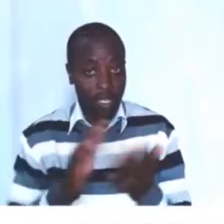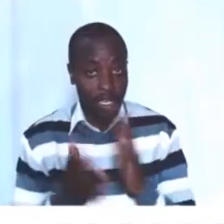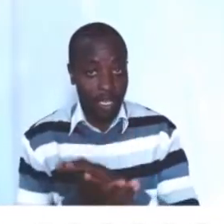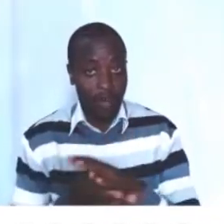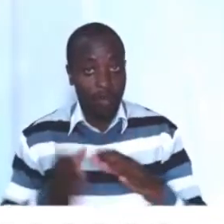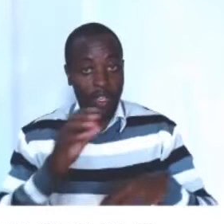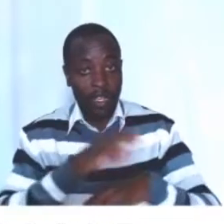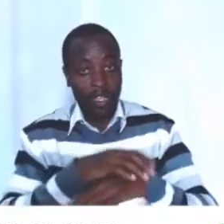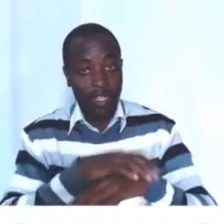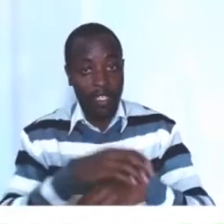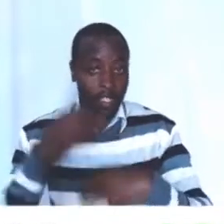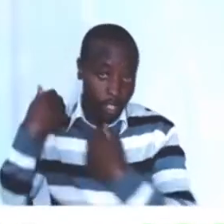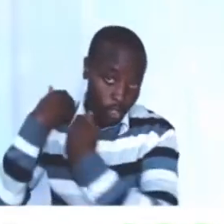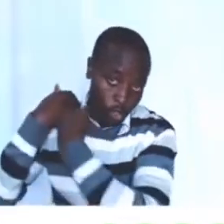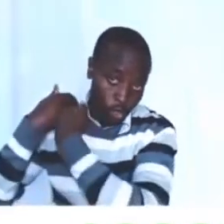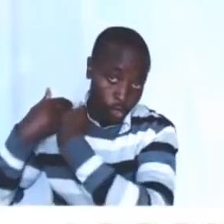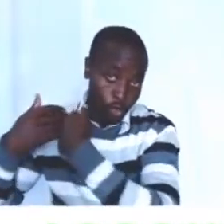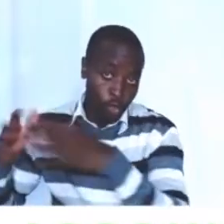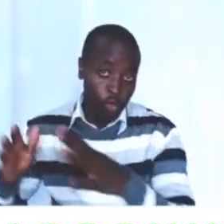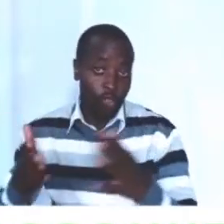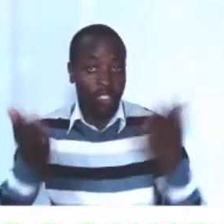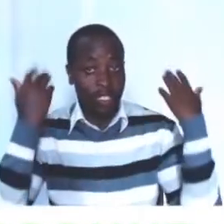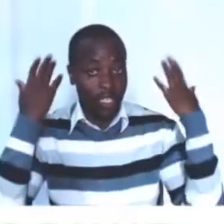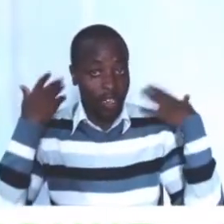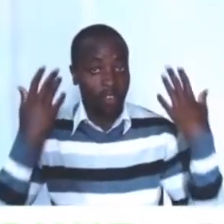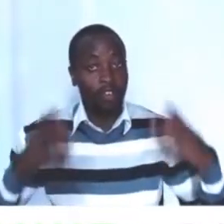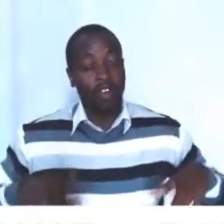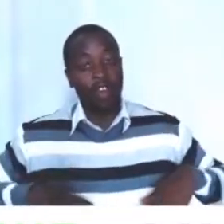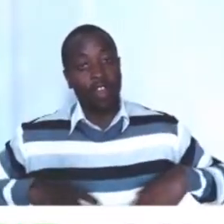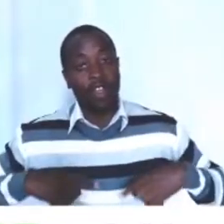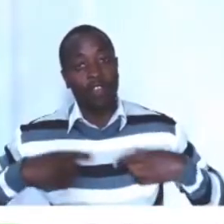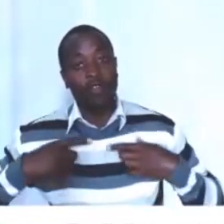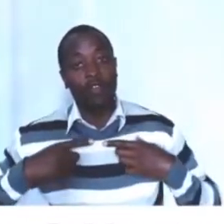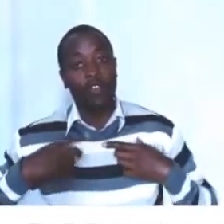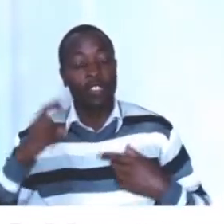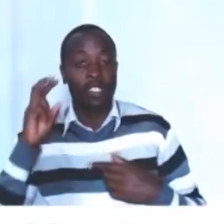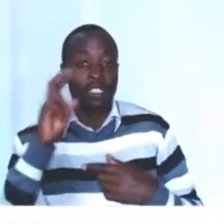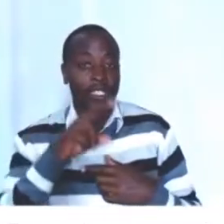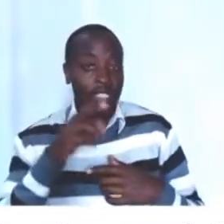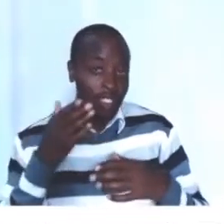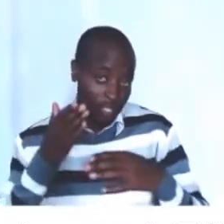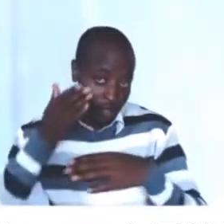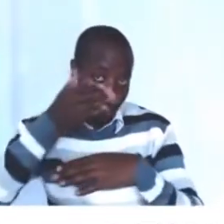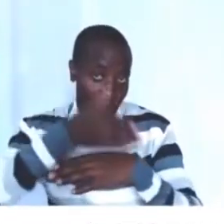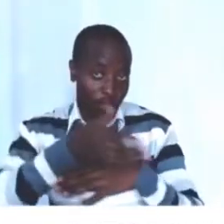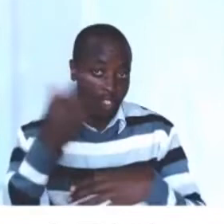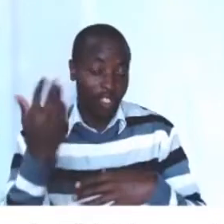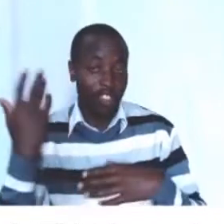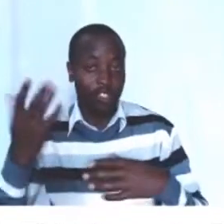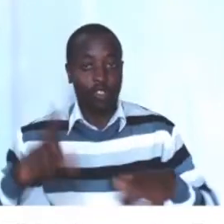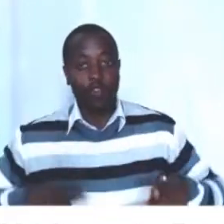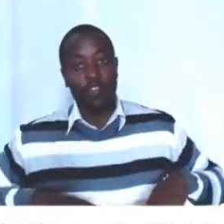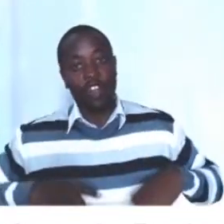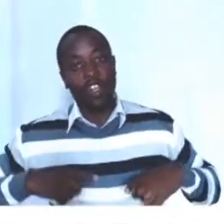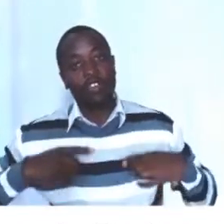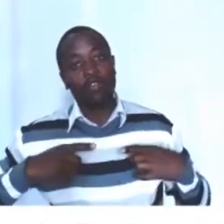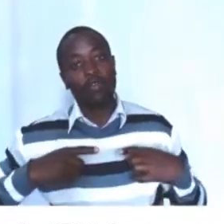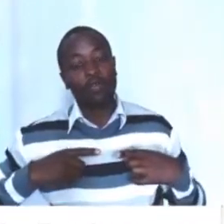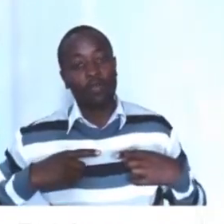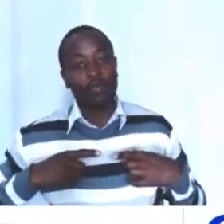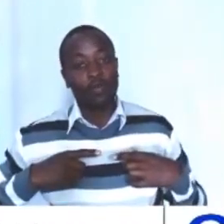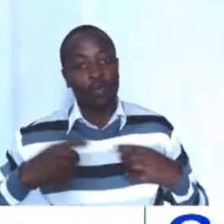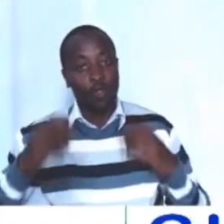lose the vision of eternity. They cannot see beyond the things of this life. And